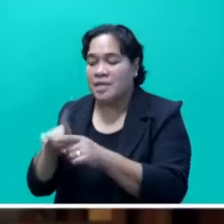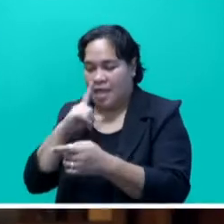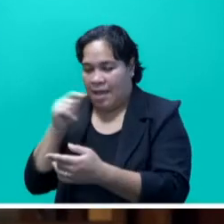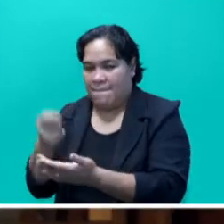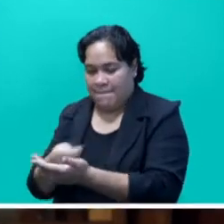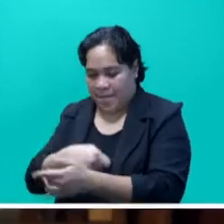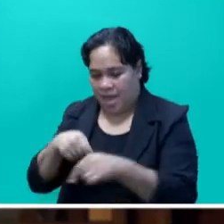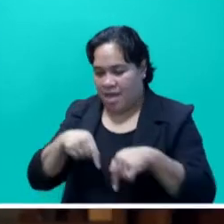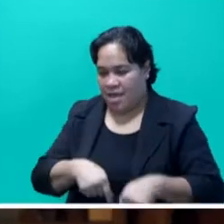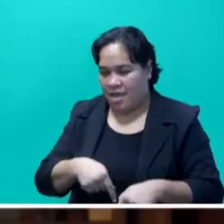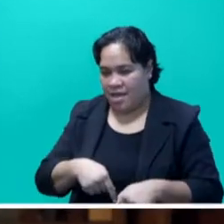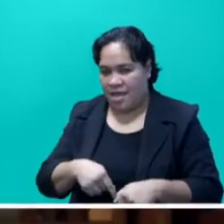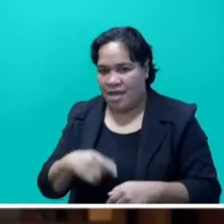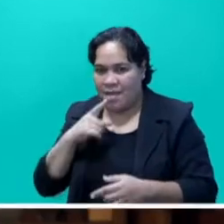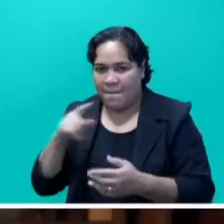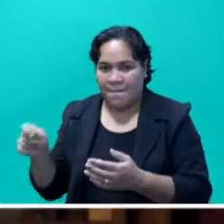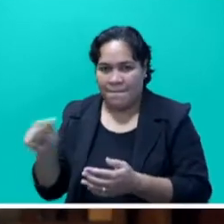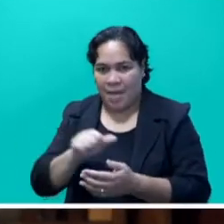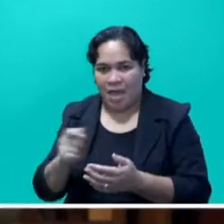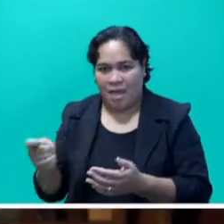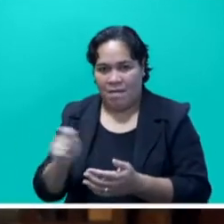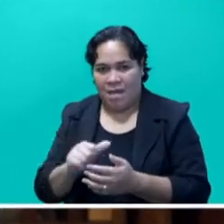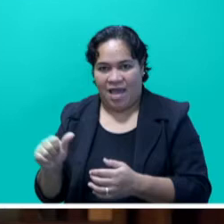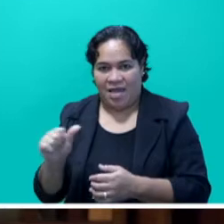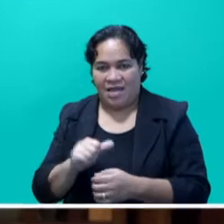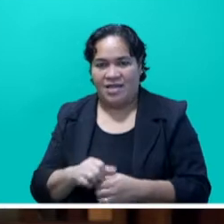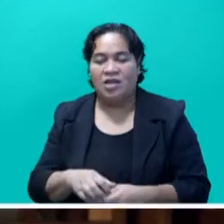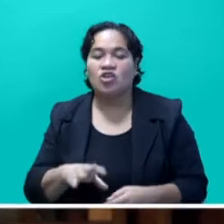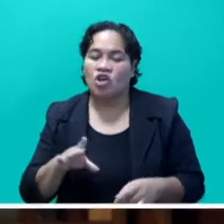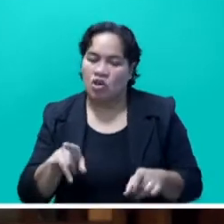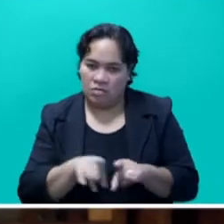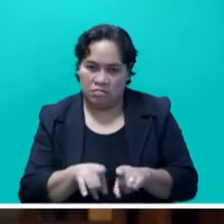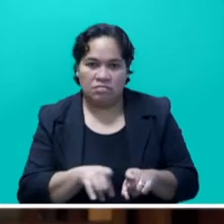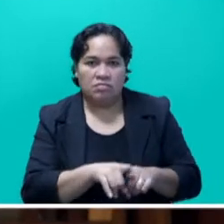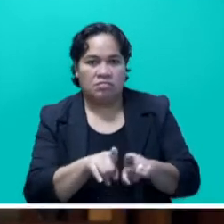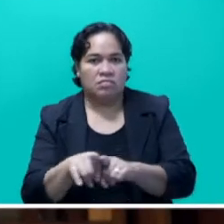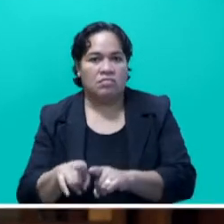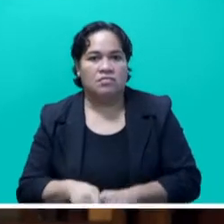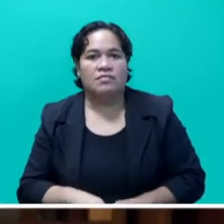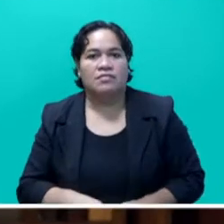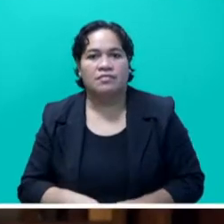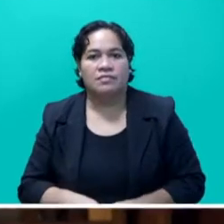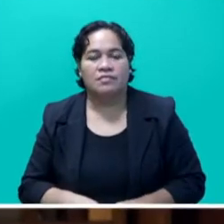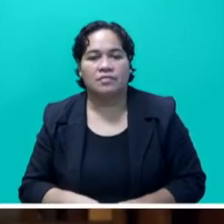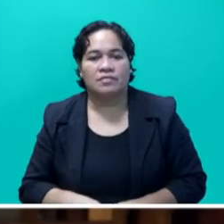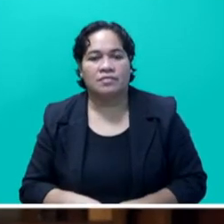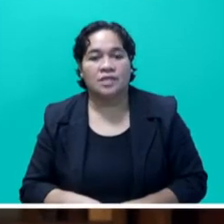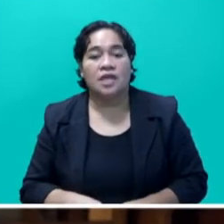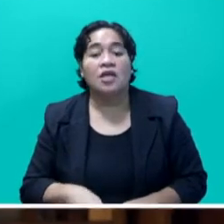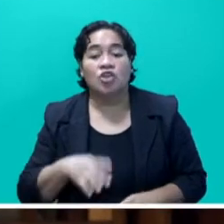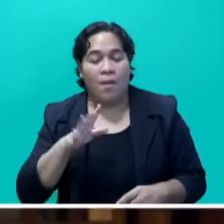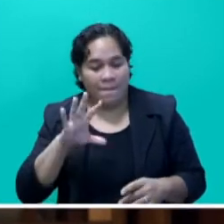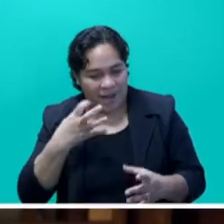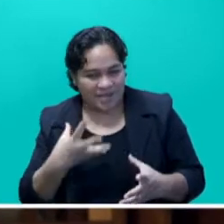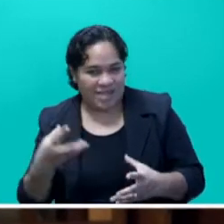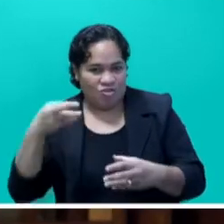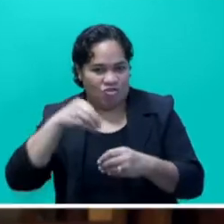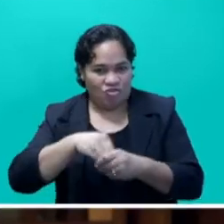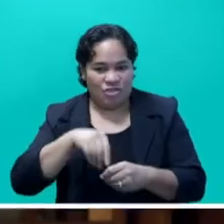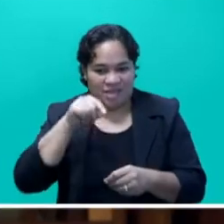necessary consumption, which every consumer goes through. And by including this